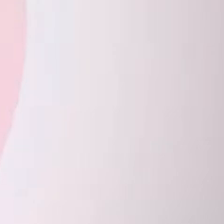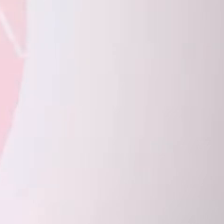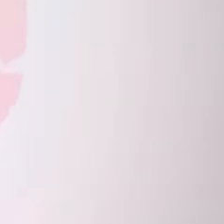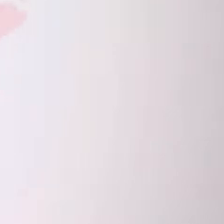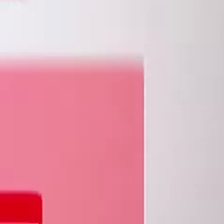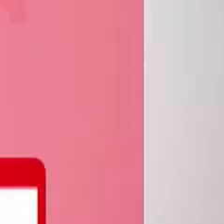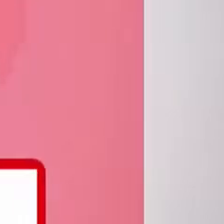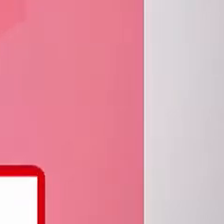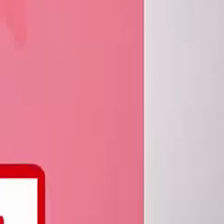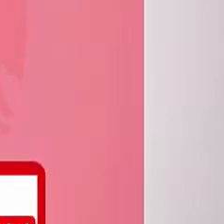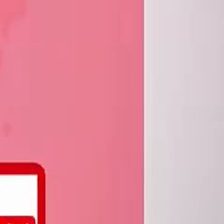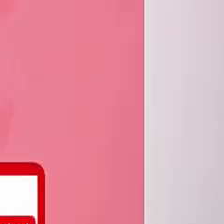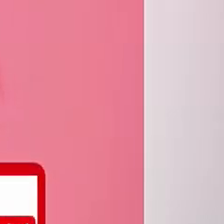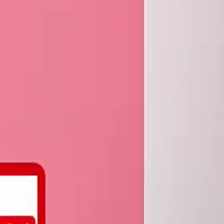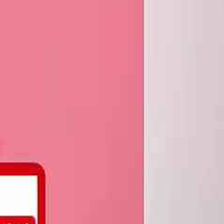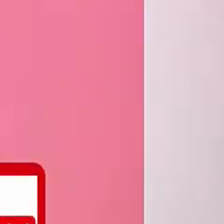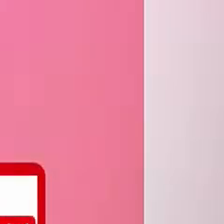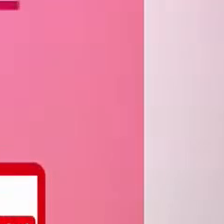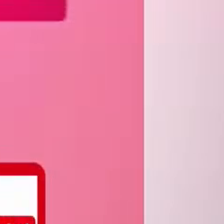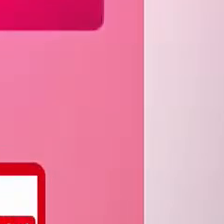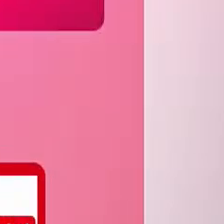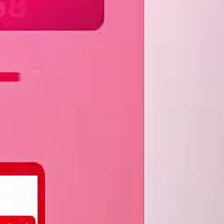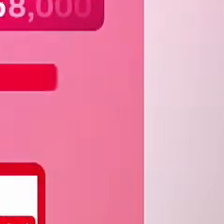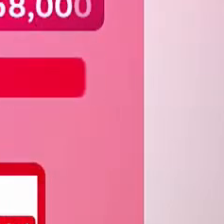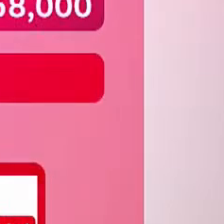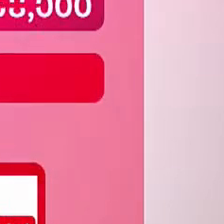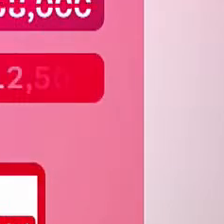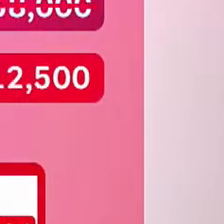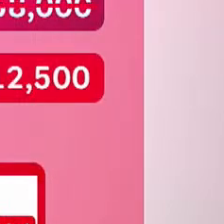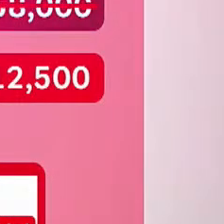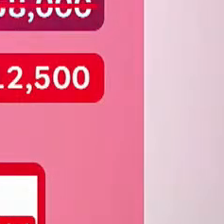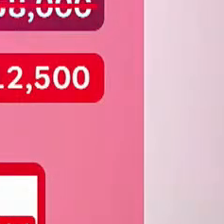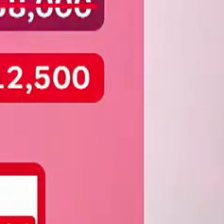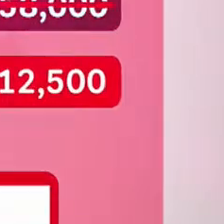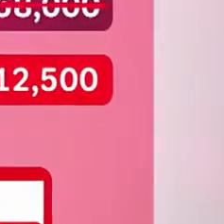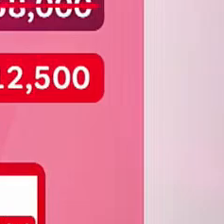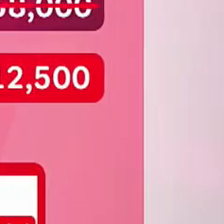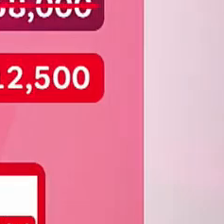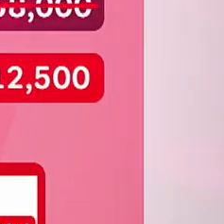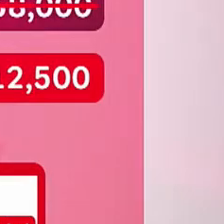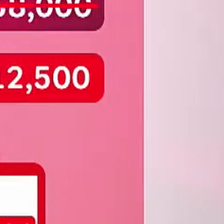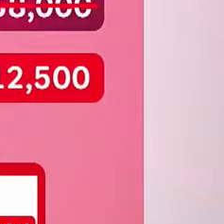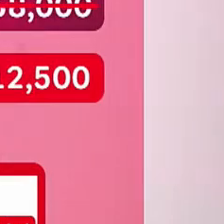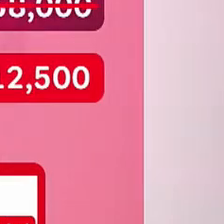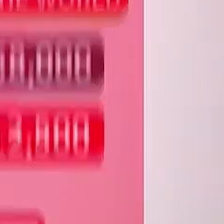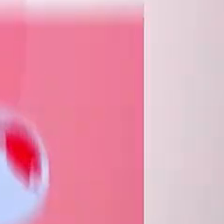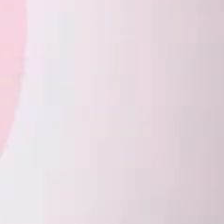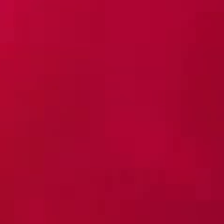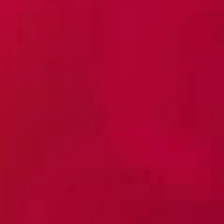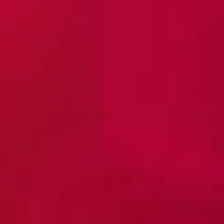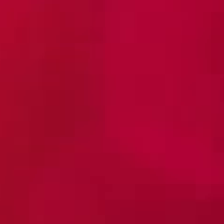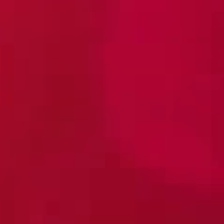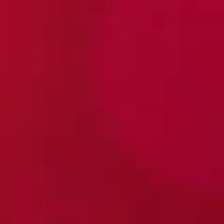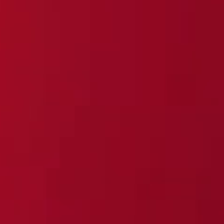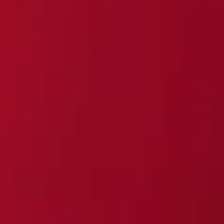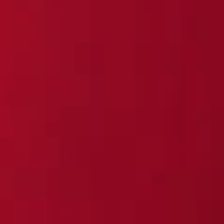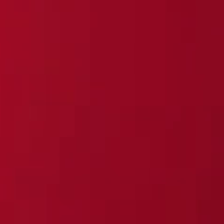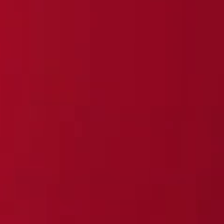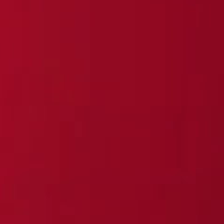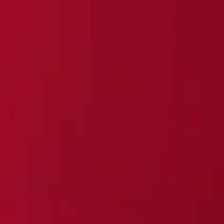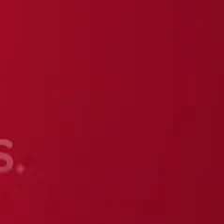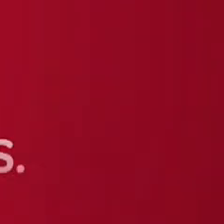and experience unbeatable rates and top-notch services for all your local and international money transfer needs. Airtel